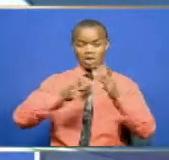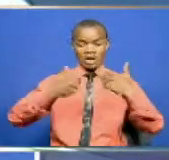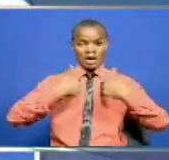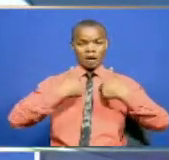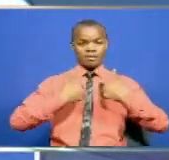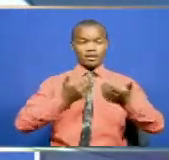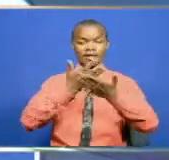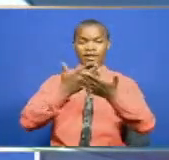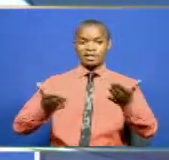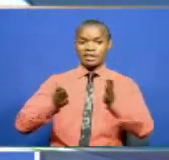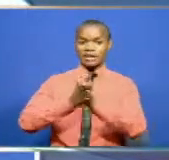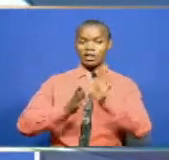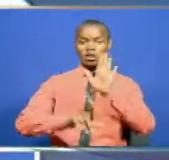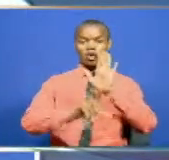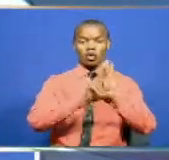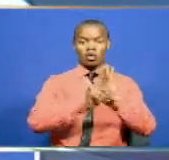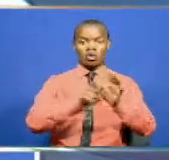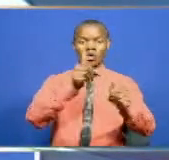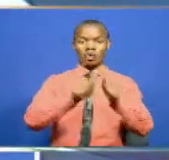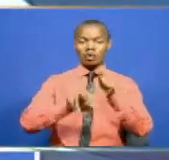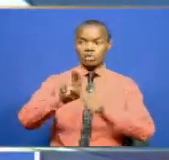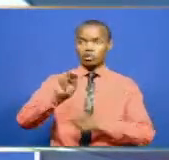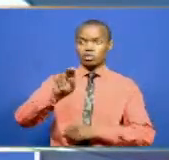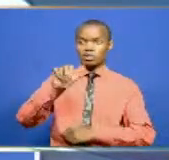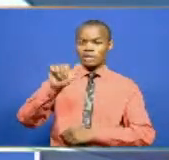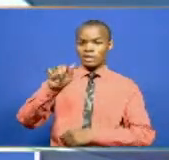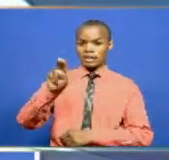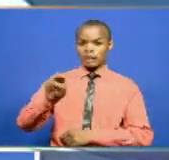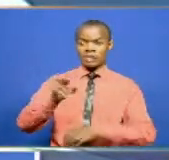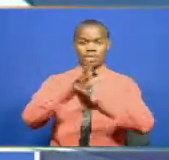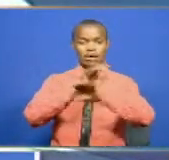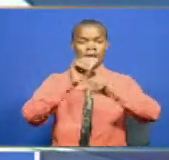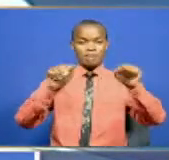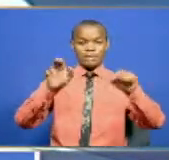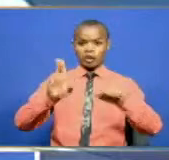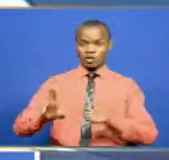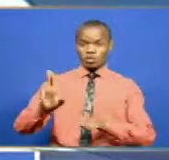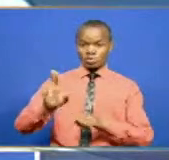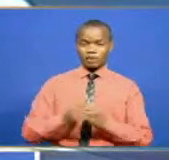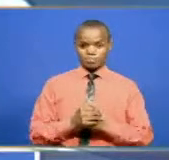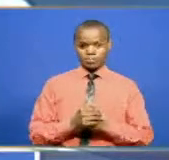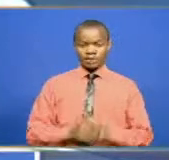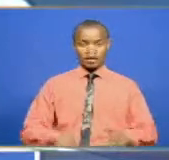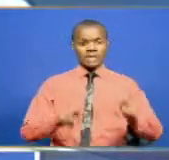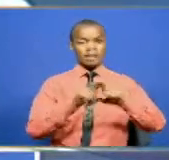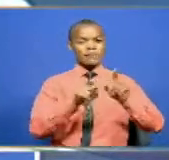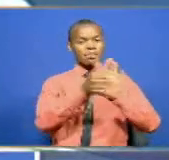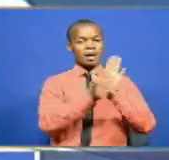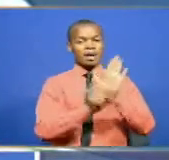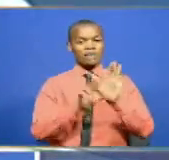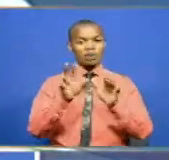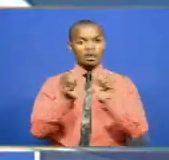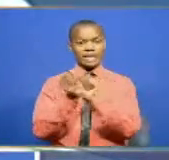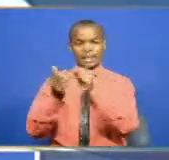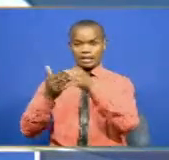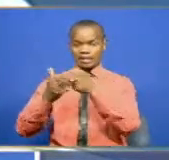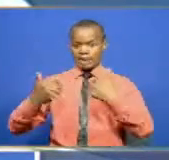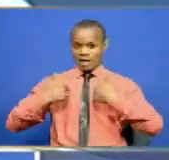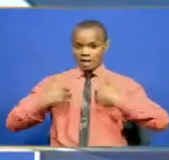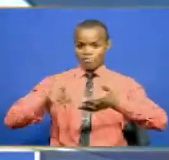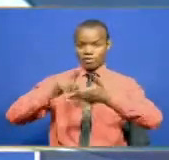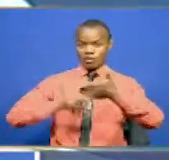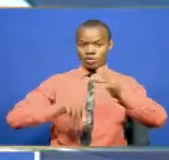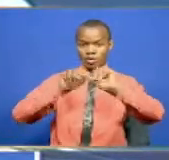and Statute Law Miscellaneous Amendments by President Uhuru Kenyatta. The Act 2019 provides for the provision